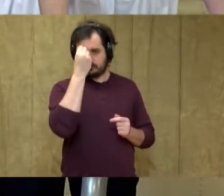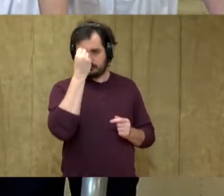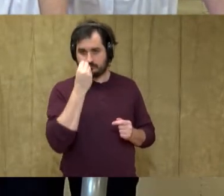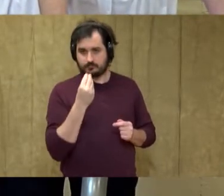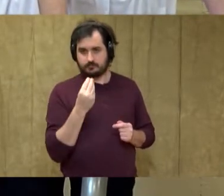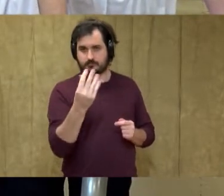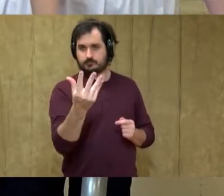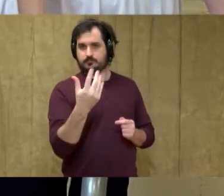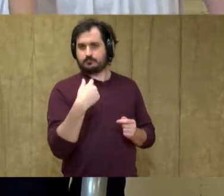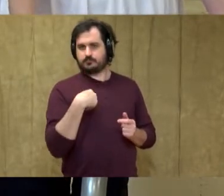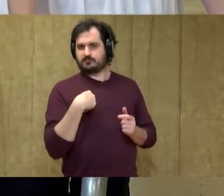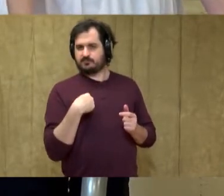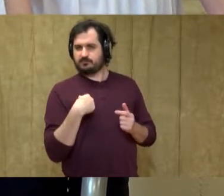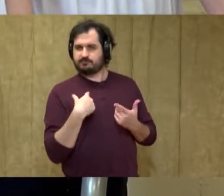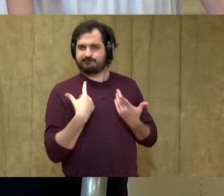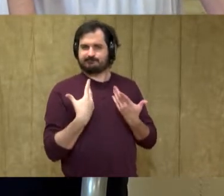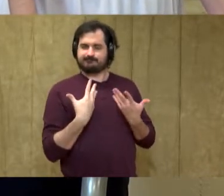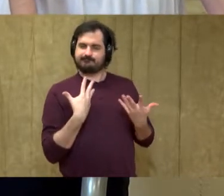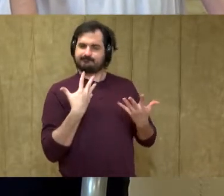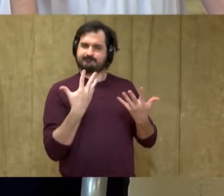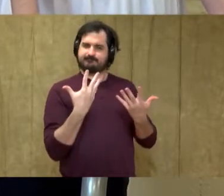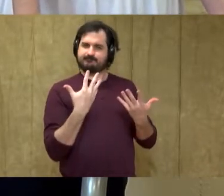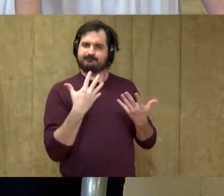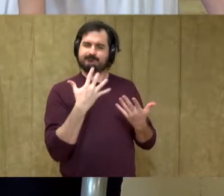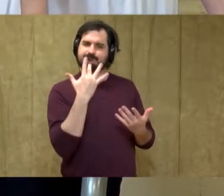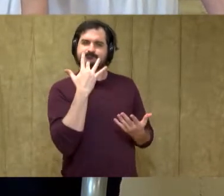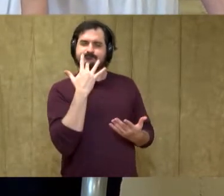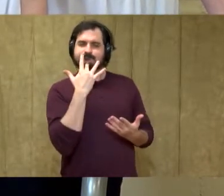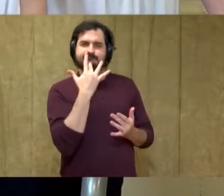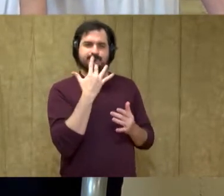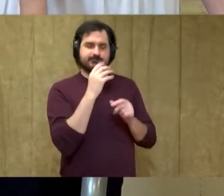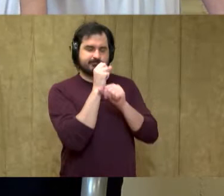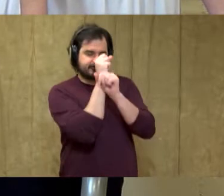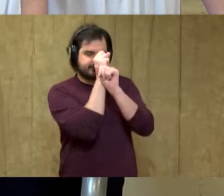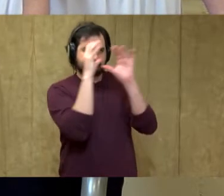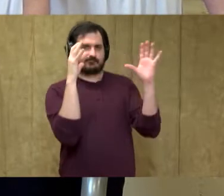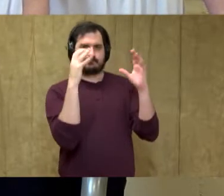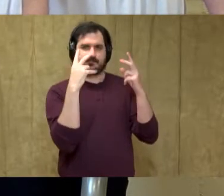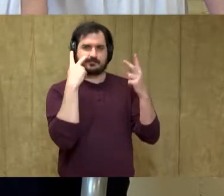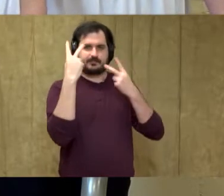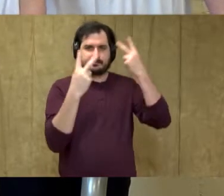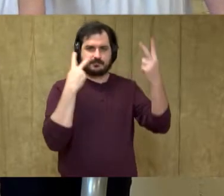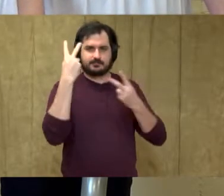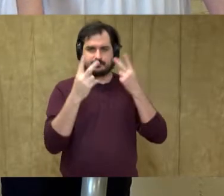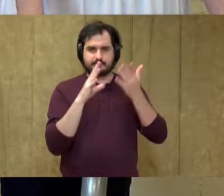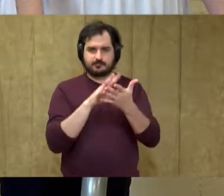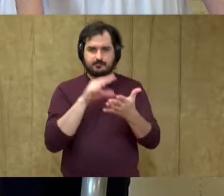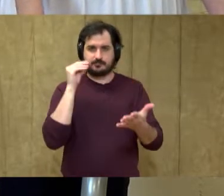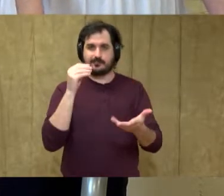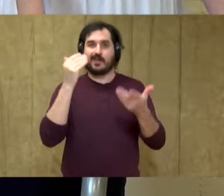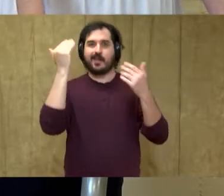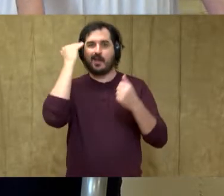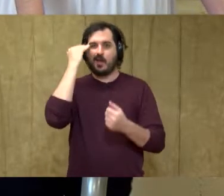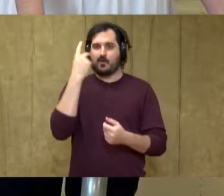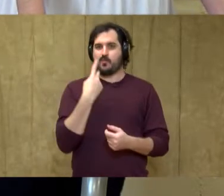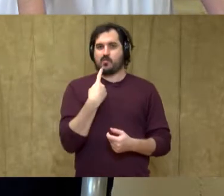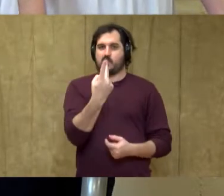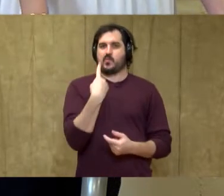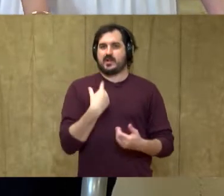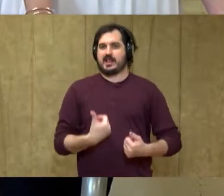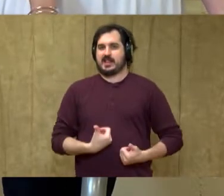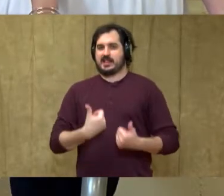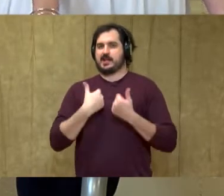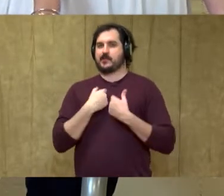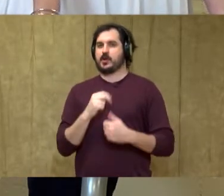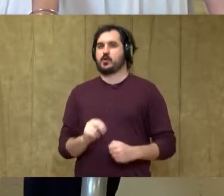more into a visual learner, and so I want to see what's out. I know we live in North America, so I want to see